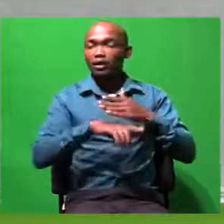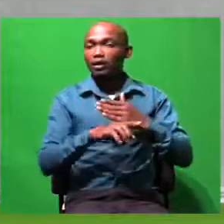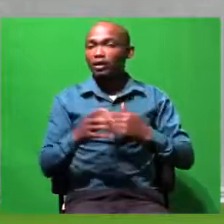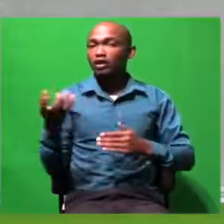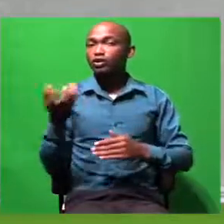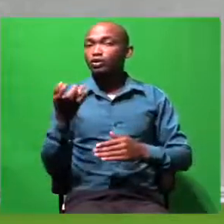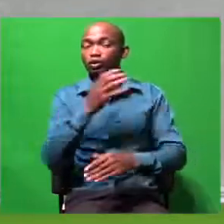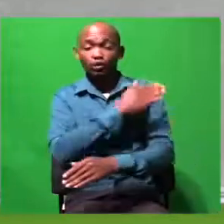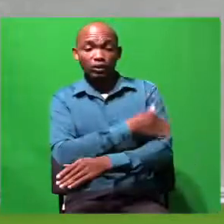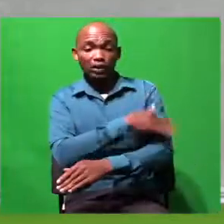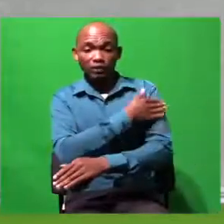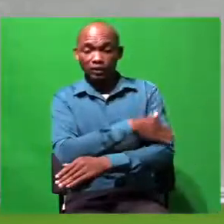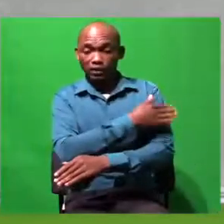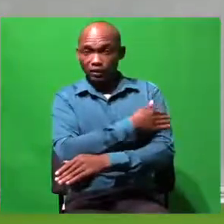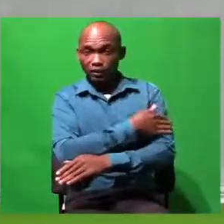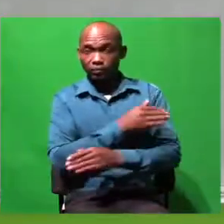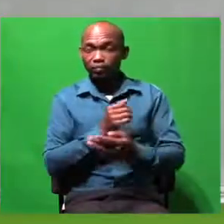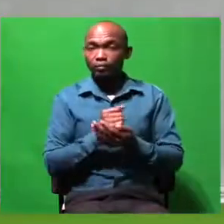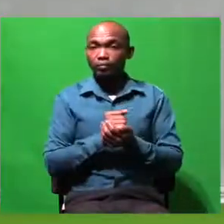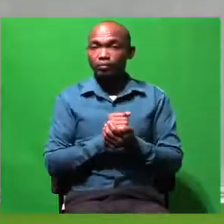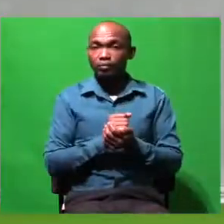like maybe in social services.